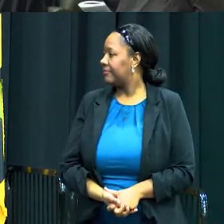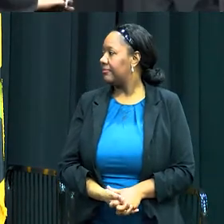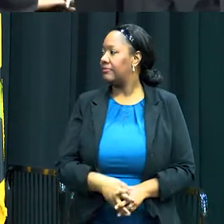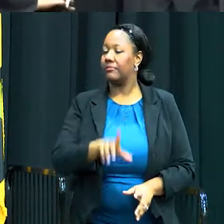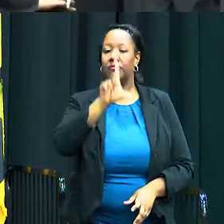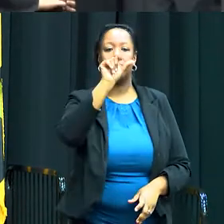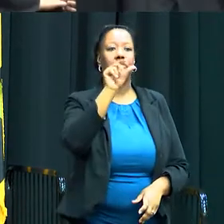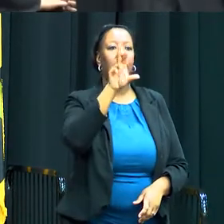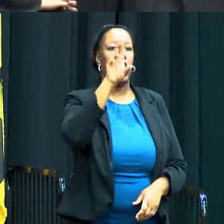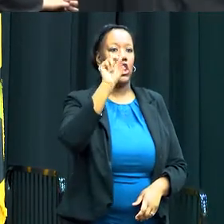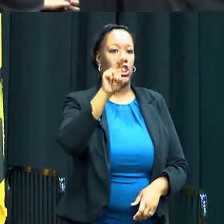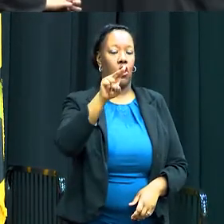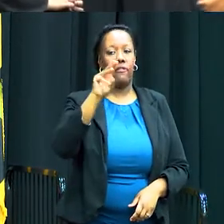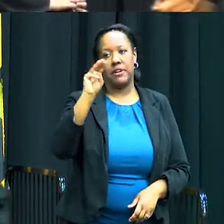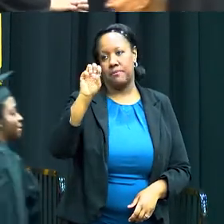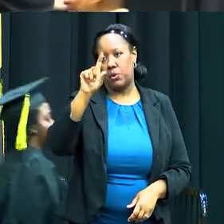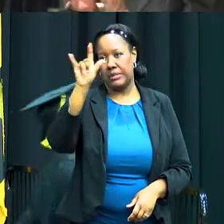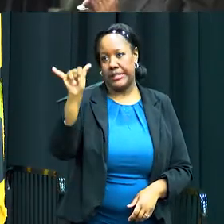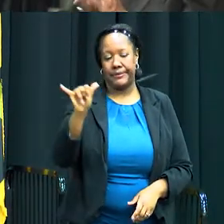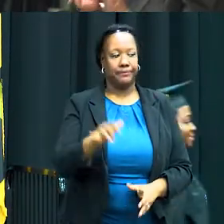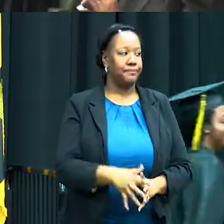Lauren Bridget Mosley.